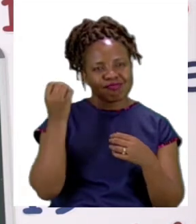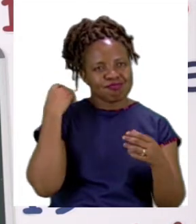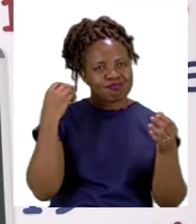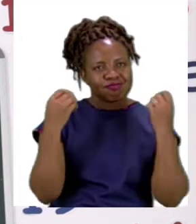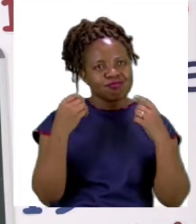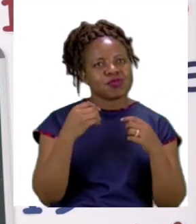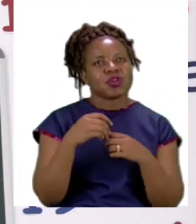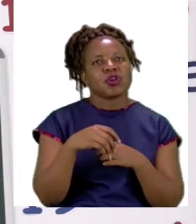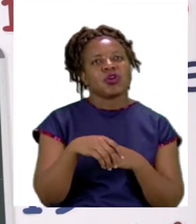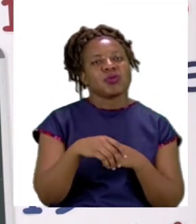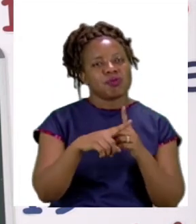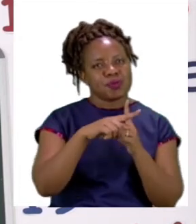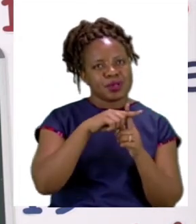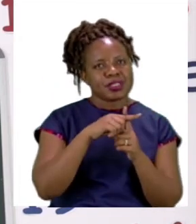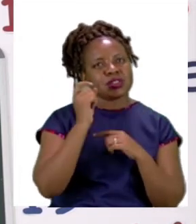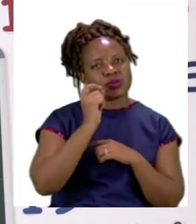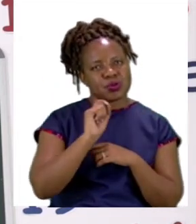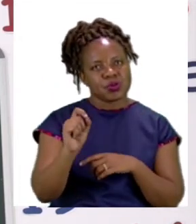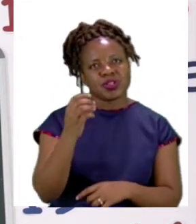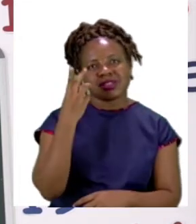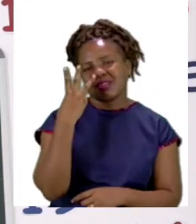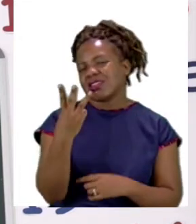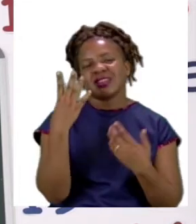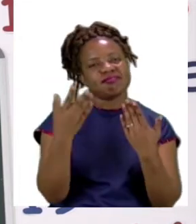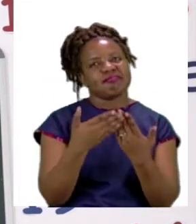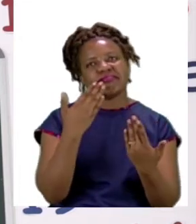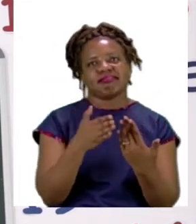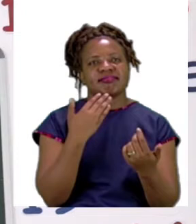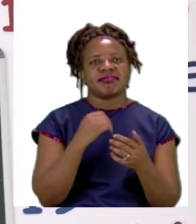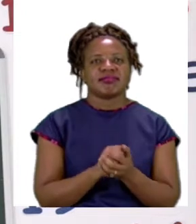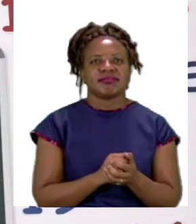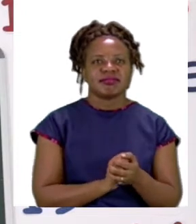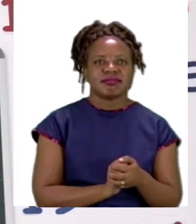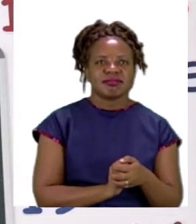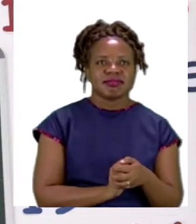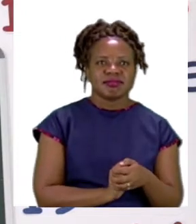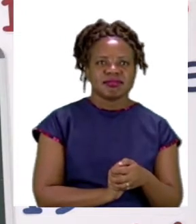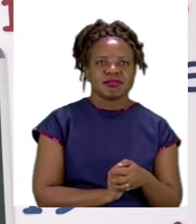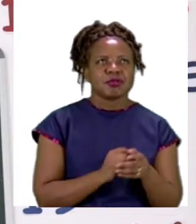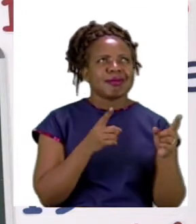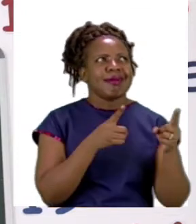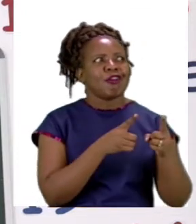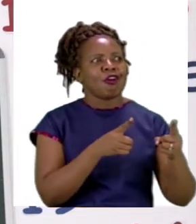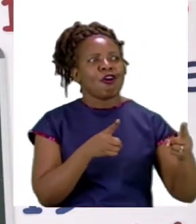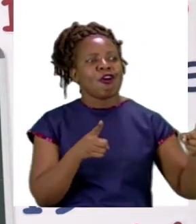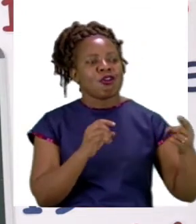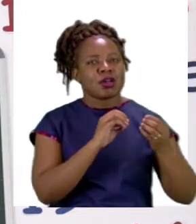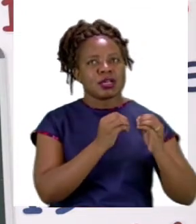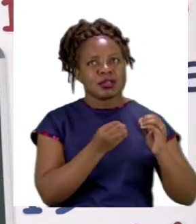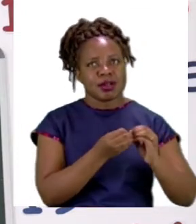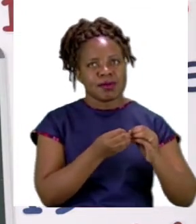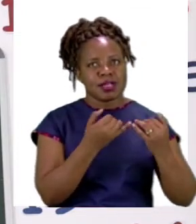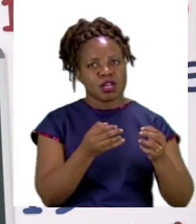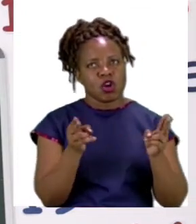plus sign, and then we write our number. So this long number has now